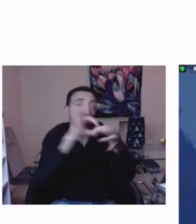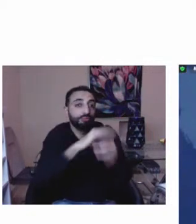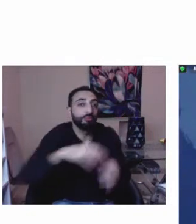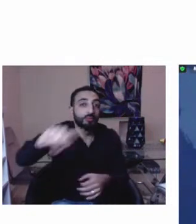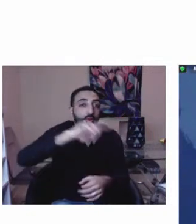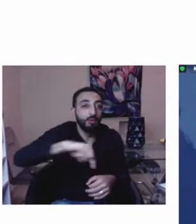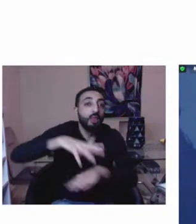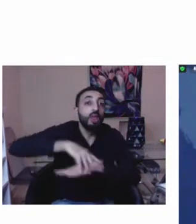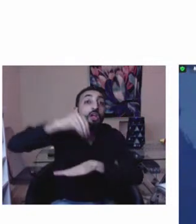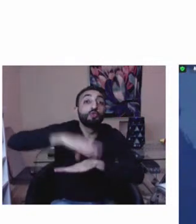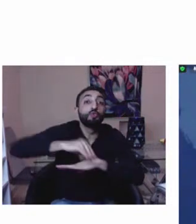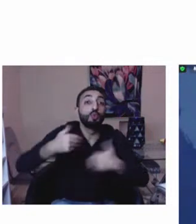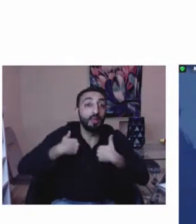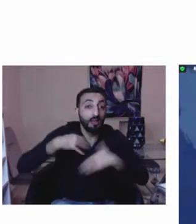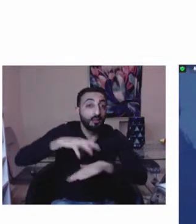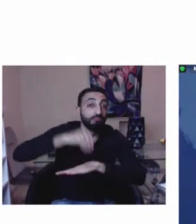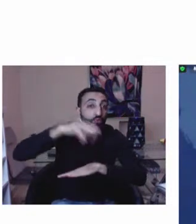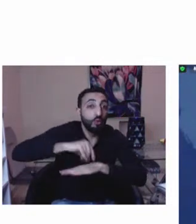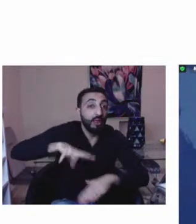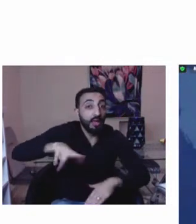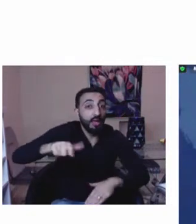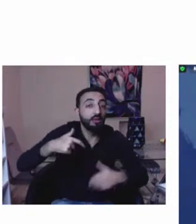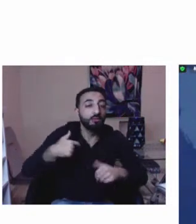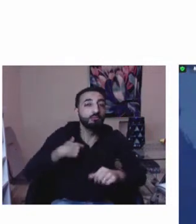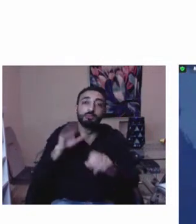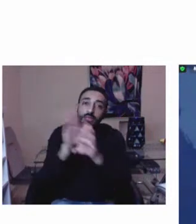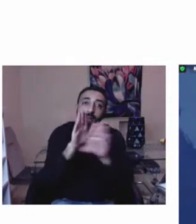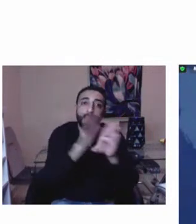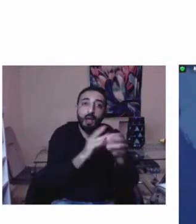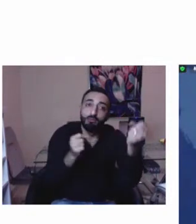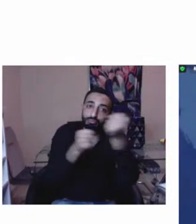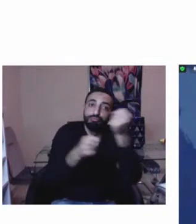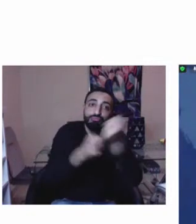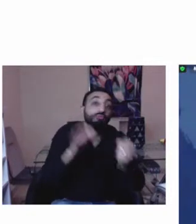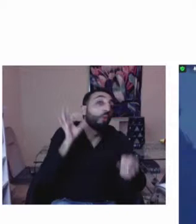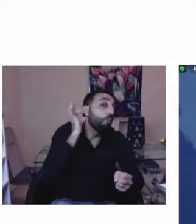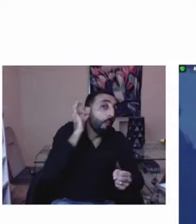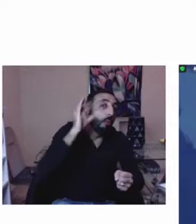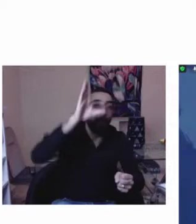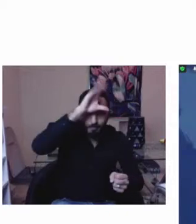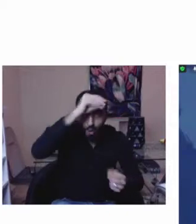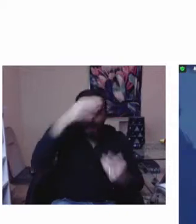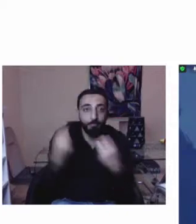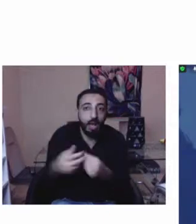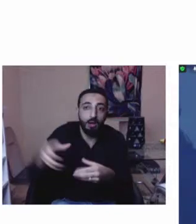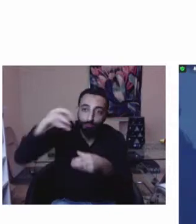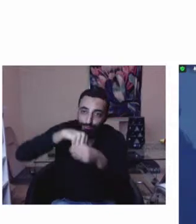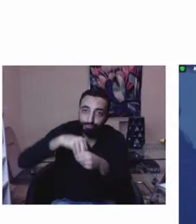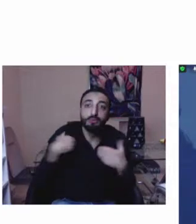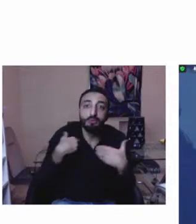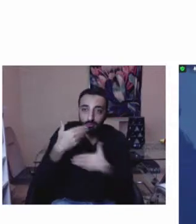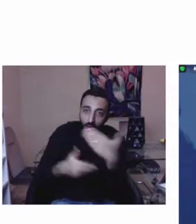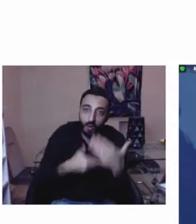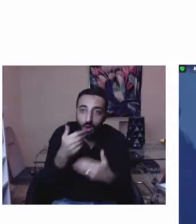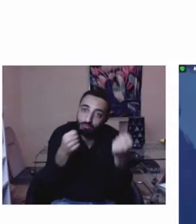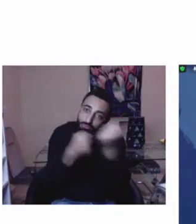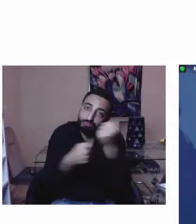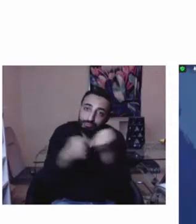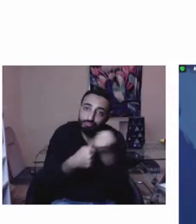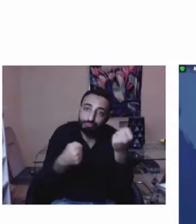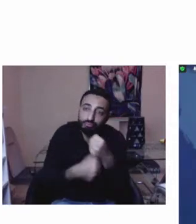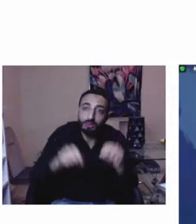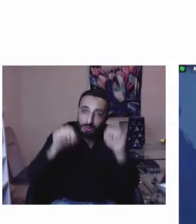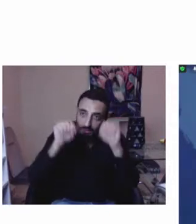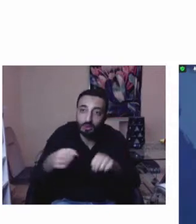core funding to United Network of Young Peacebuilders. We'd like to be joined by more core